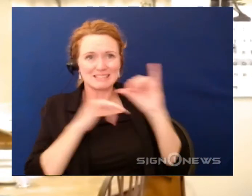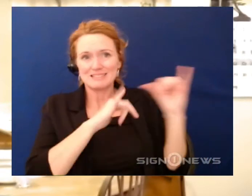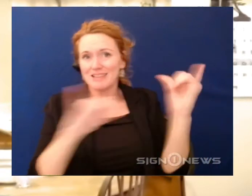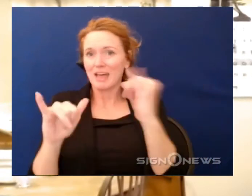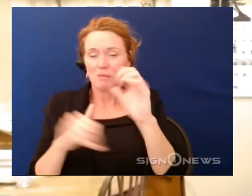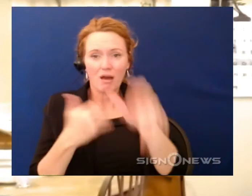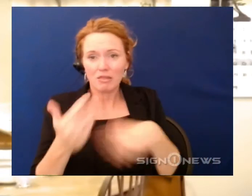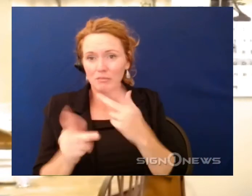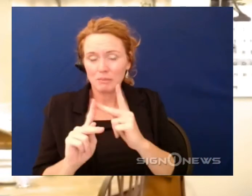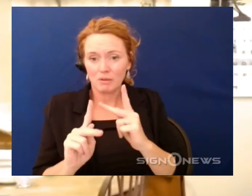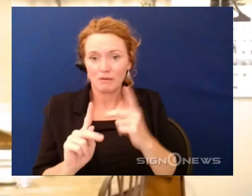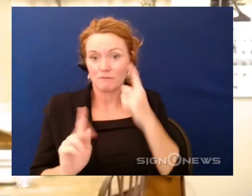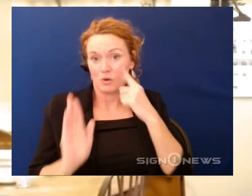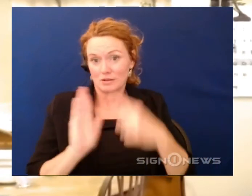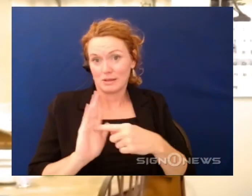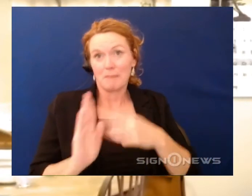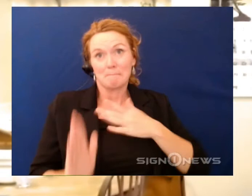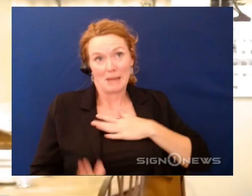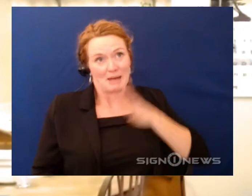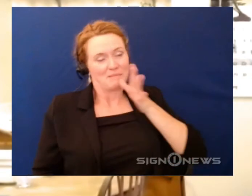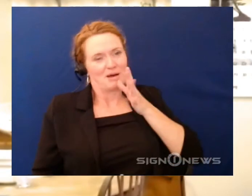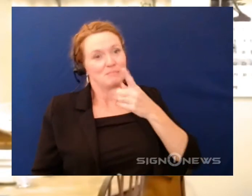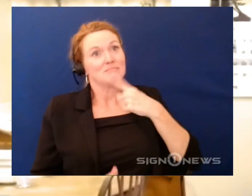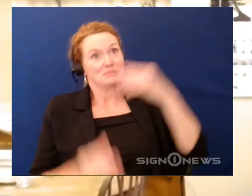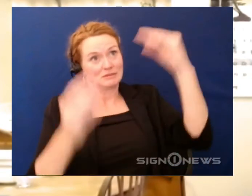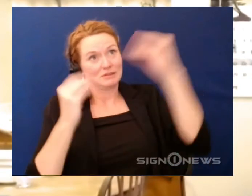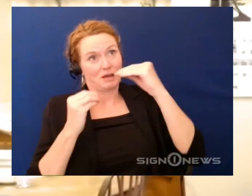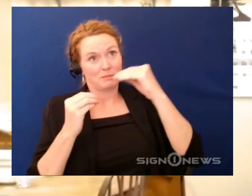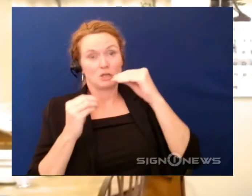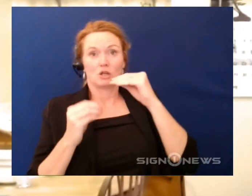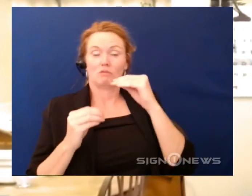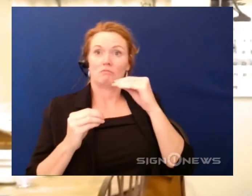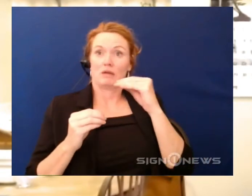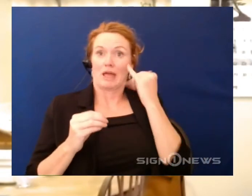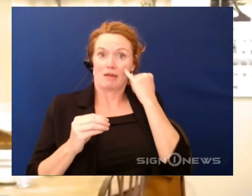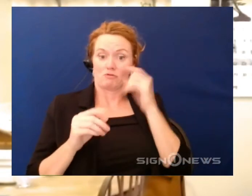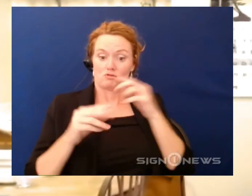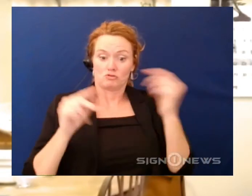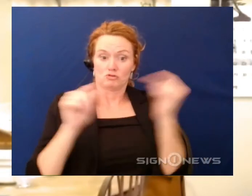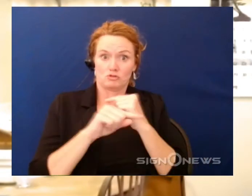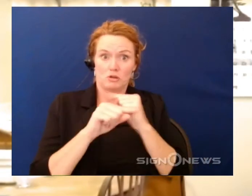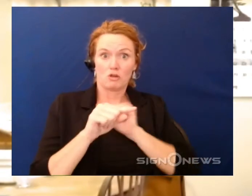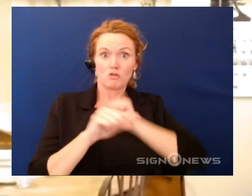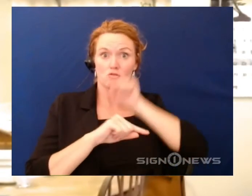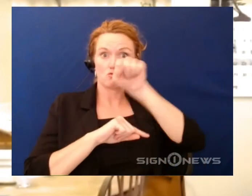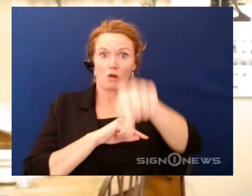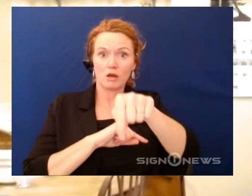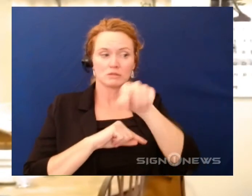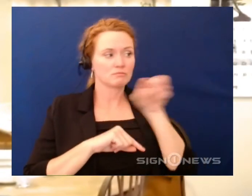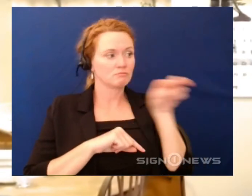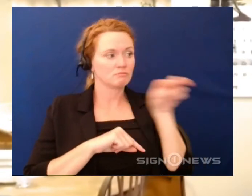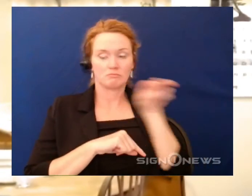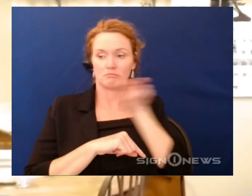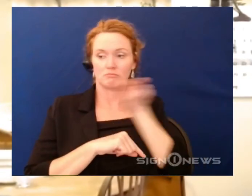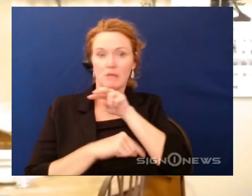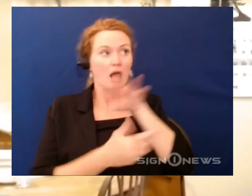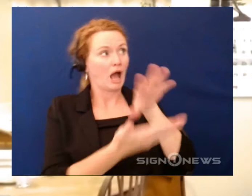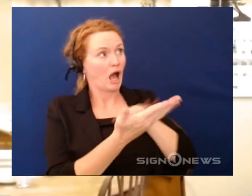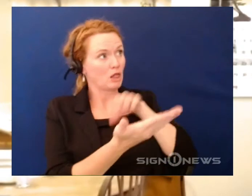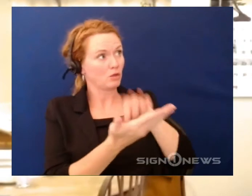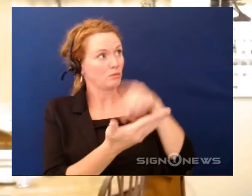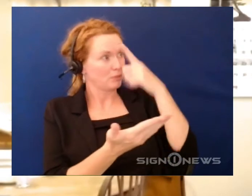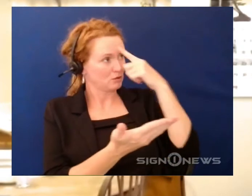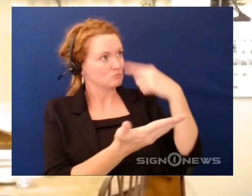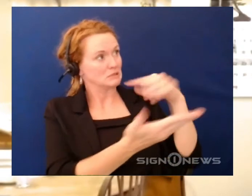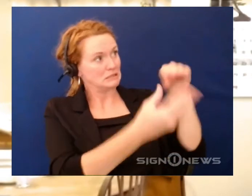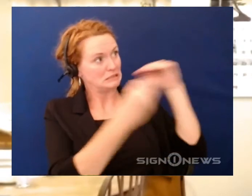For example, my mom taught me to look both ways when I crossed the street. I learned from her example to make